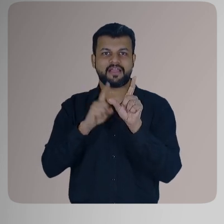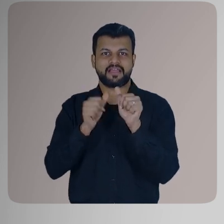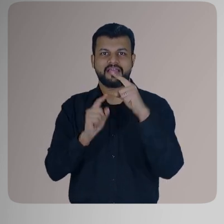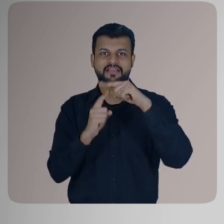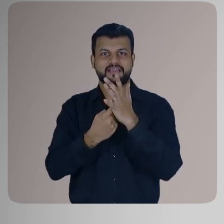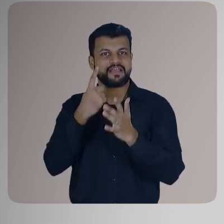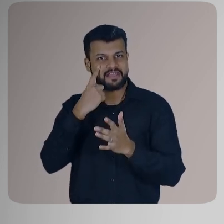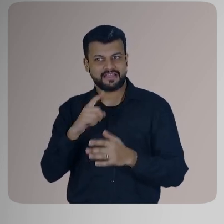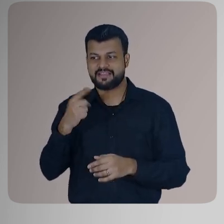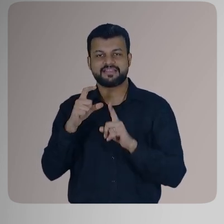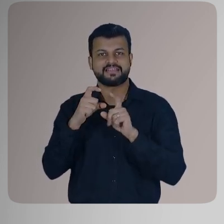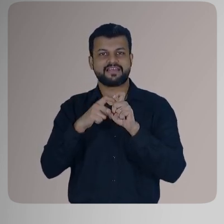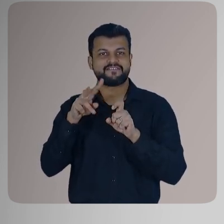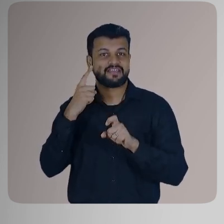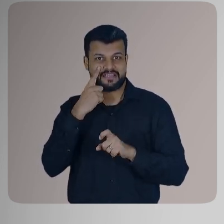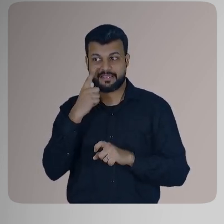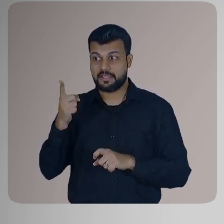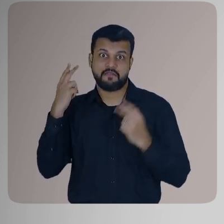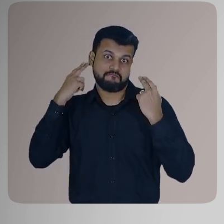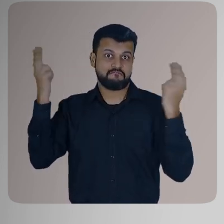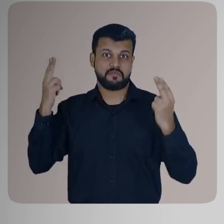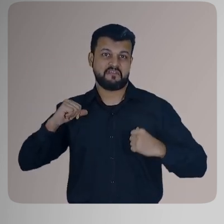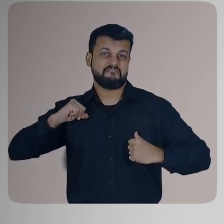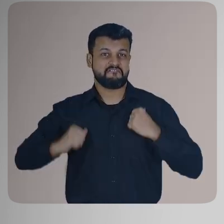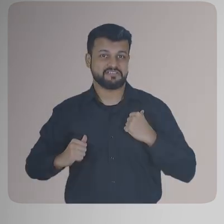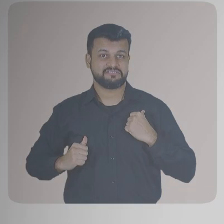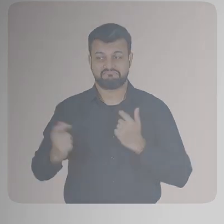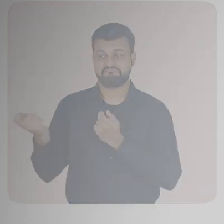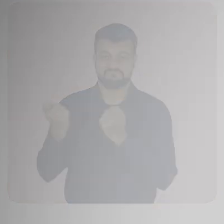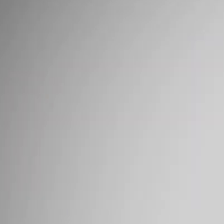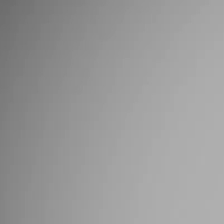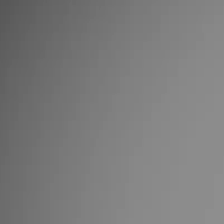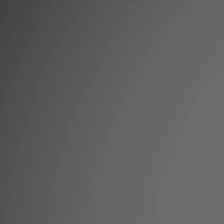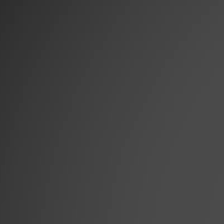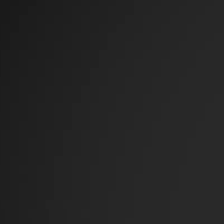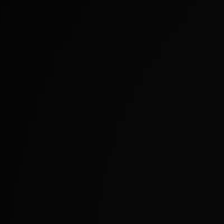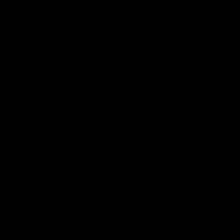20th century princess, politician, and fashion icon.